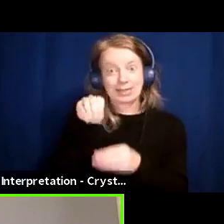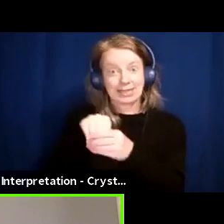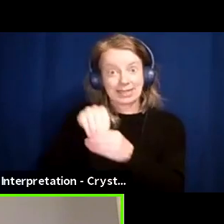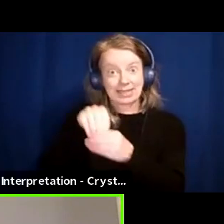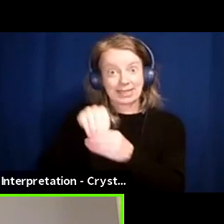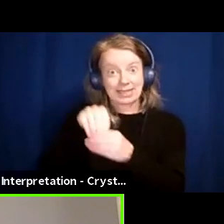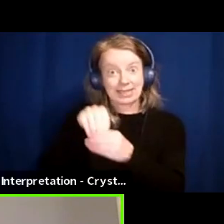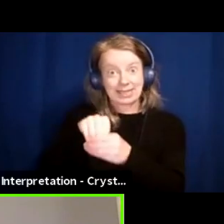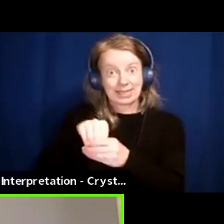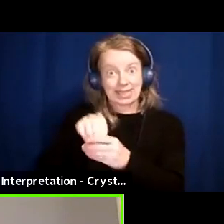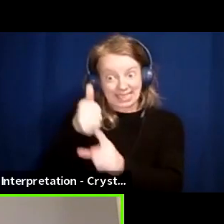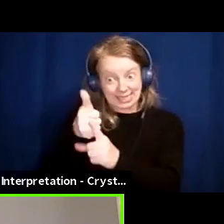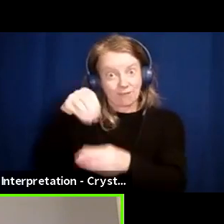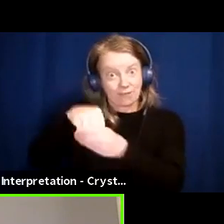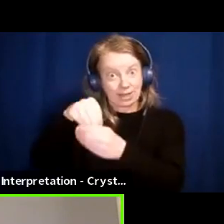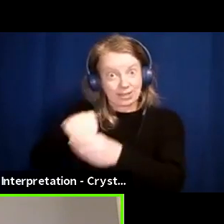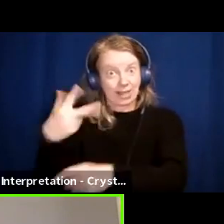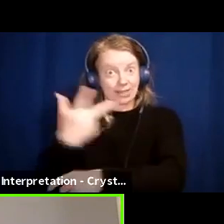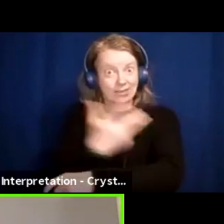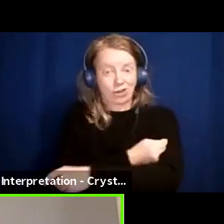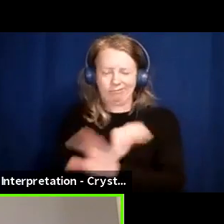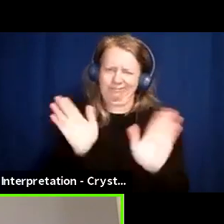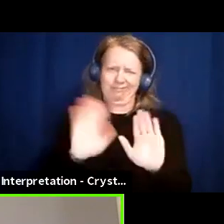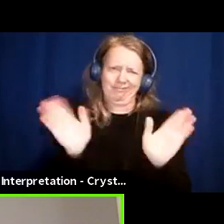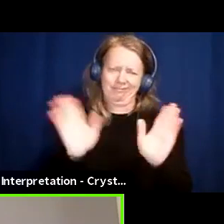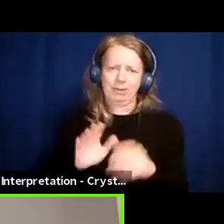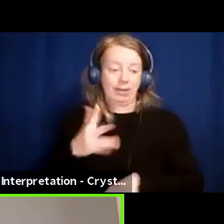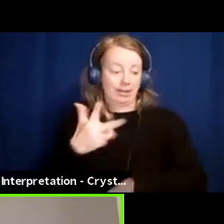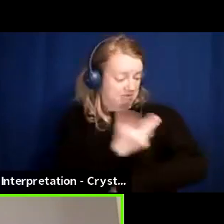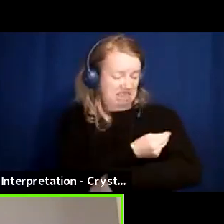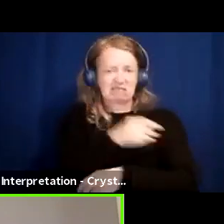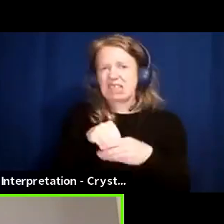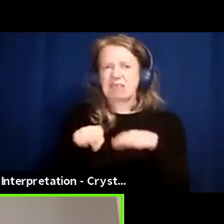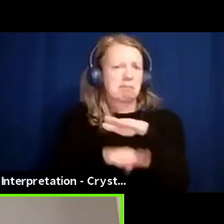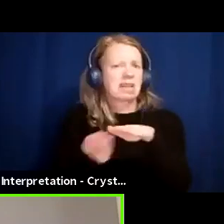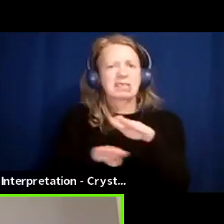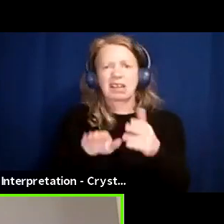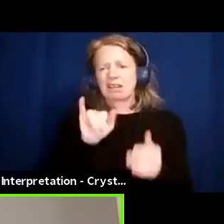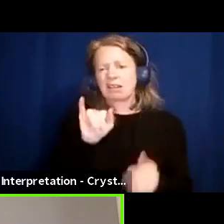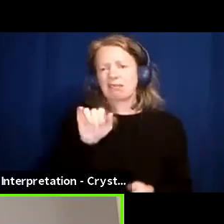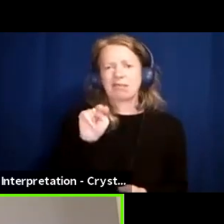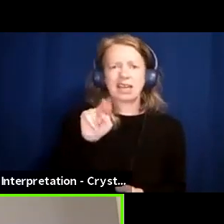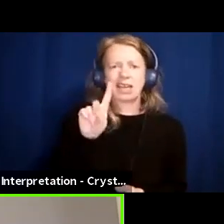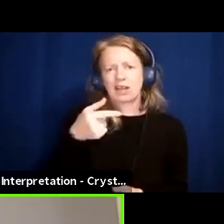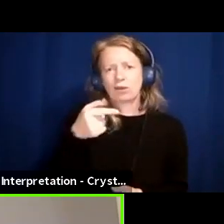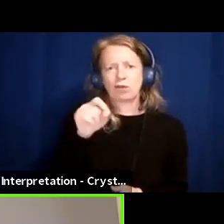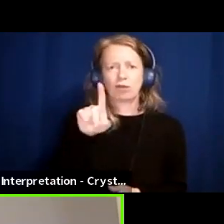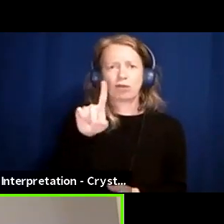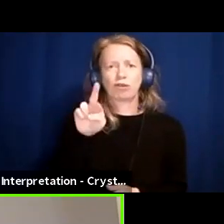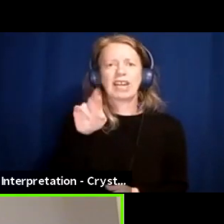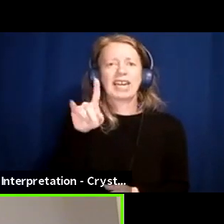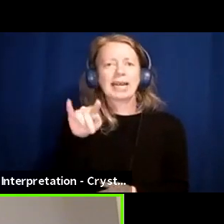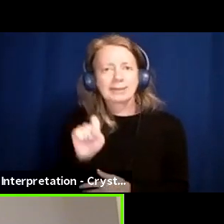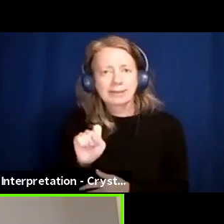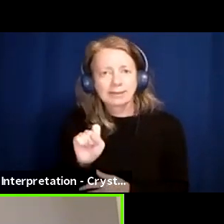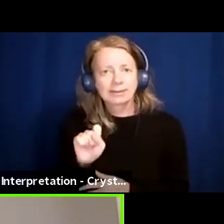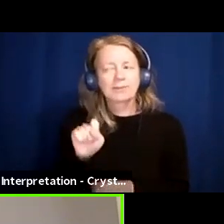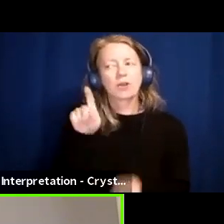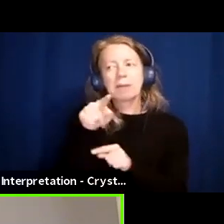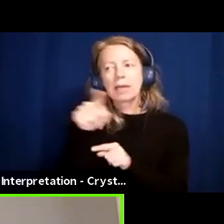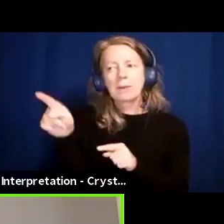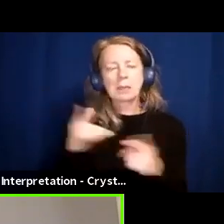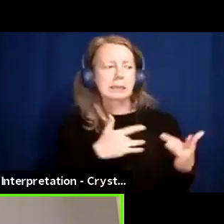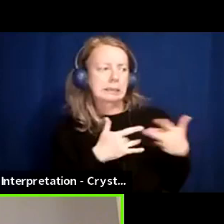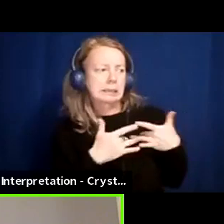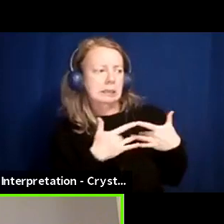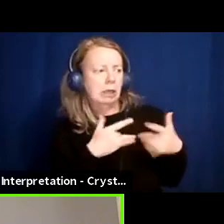just really basic ingredients. And so people that have had concerns traditionally about some of the additives in